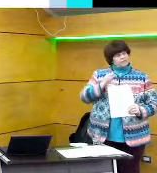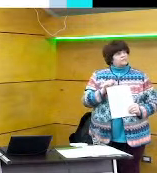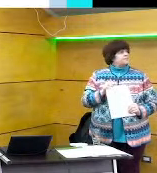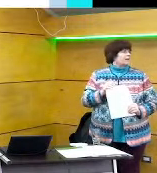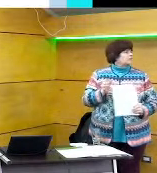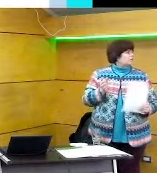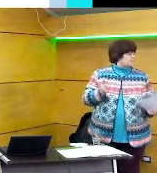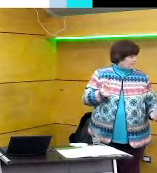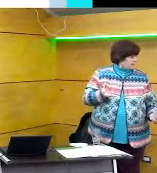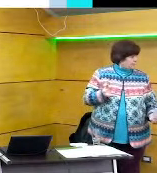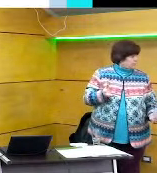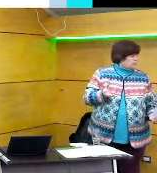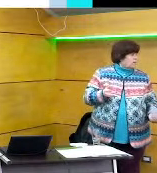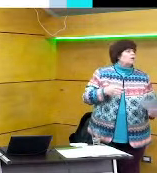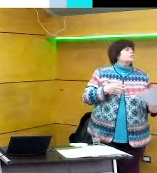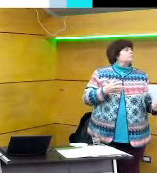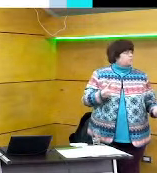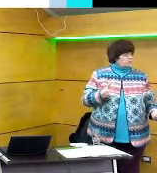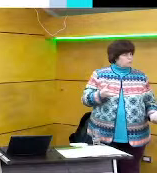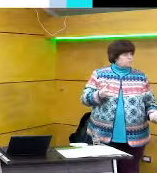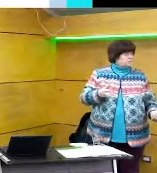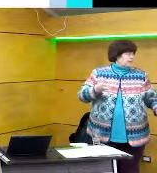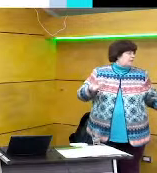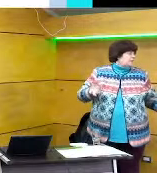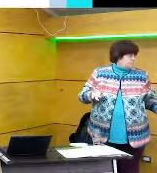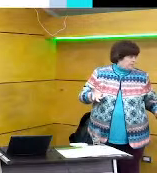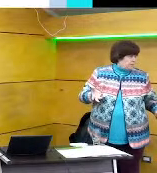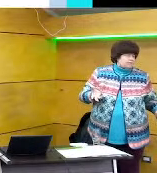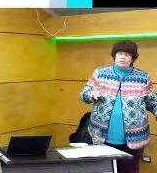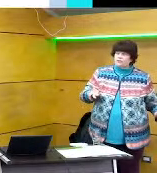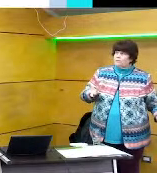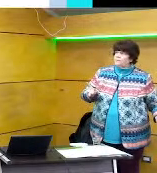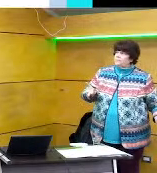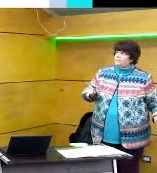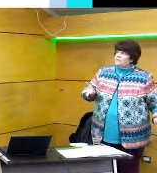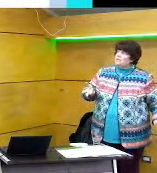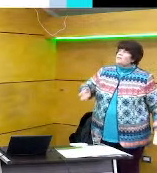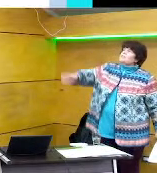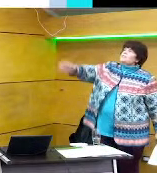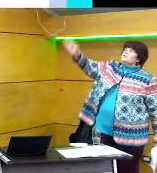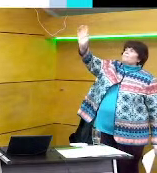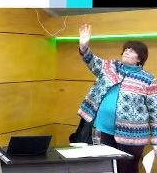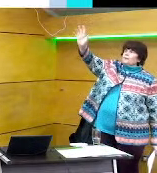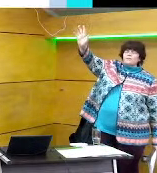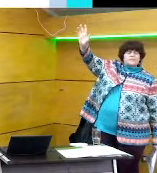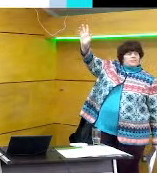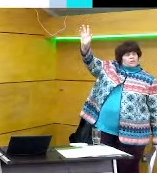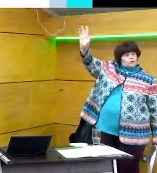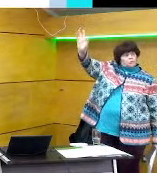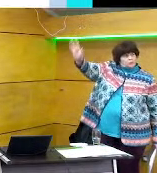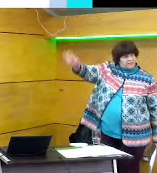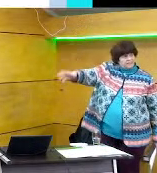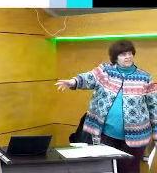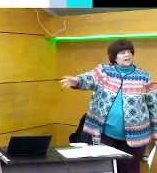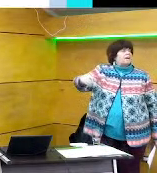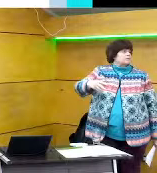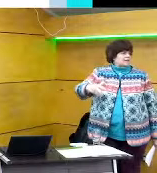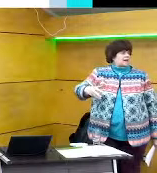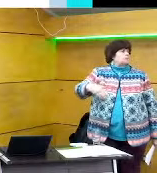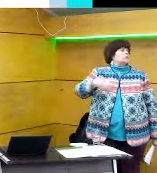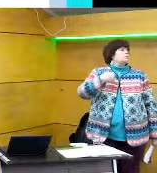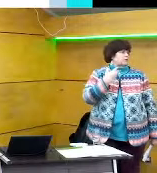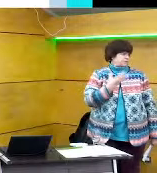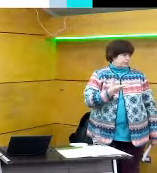of the dialogues that year, all of the poems happened to be about friendship. So first, you read it